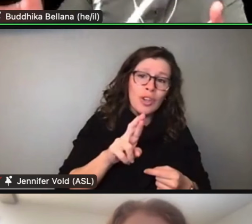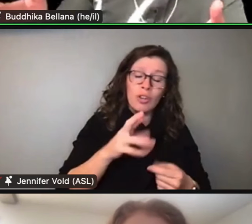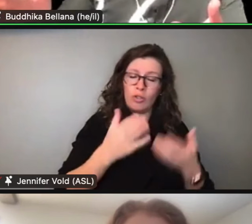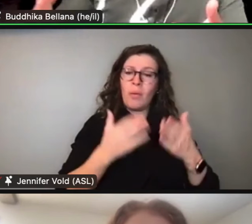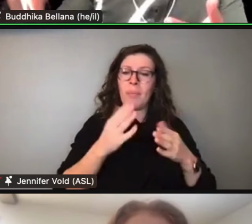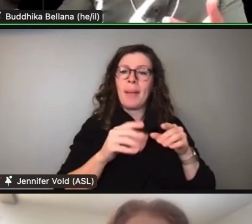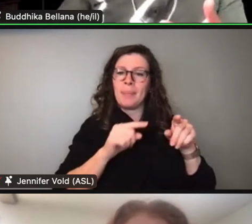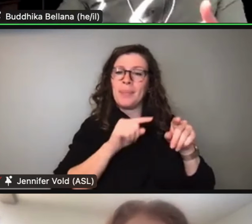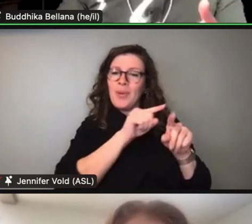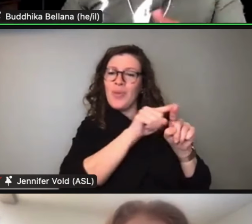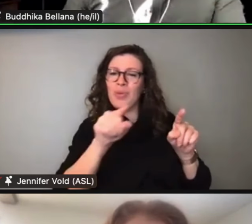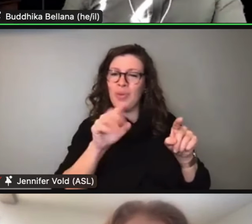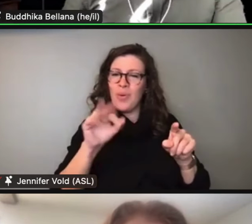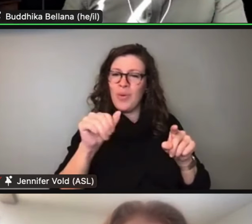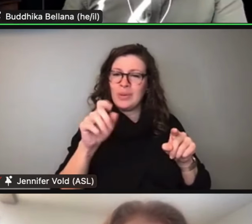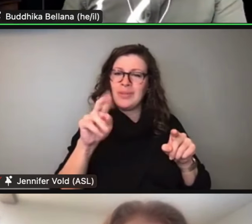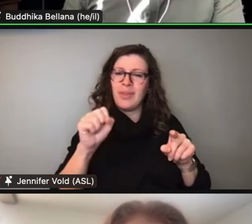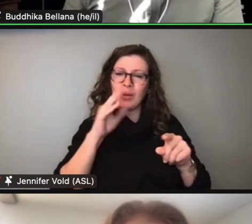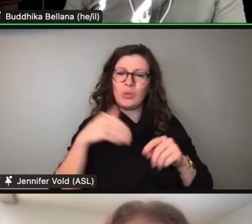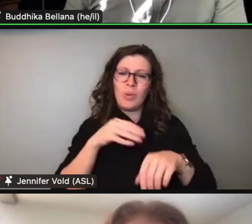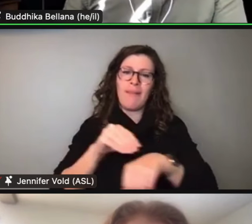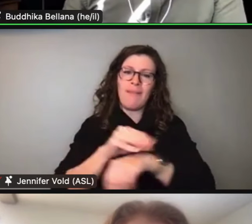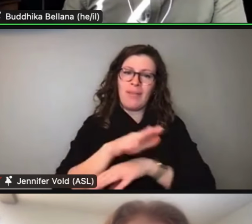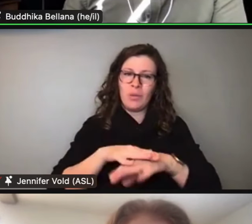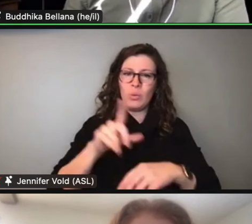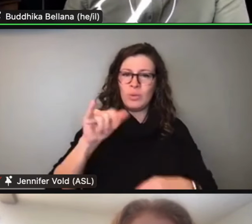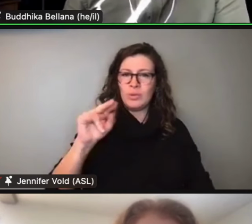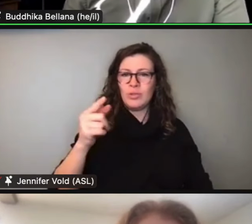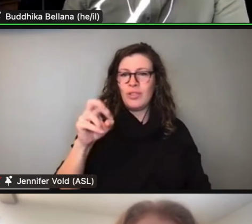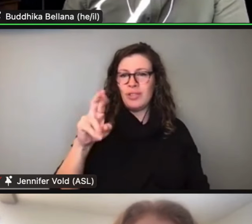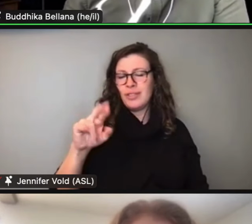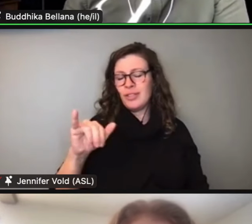those factors would have some kind of influence on lingering for sure.